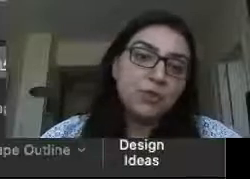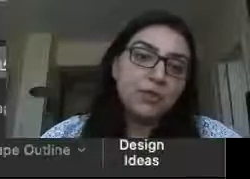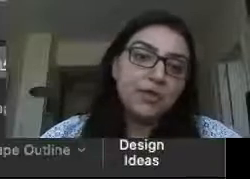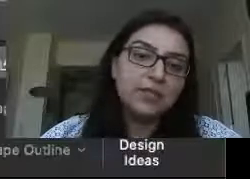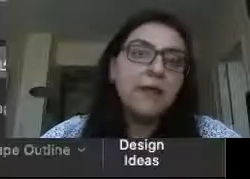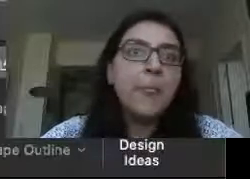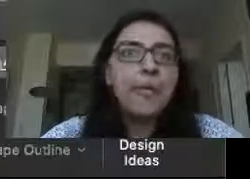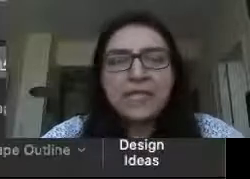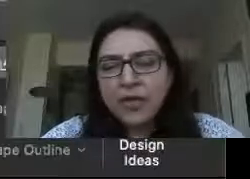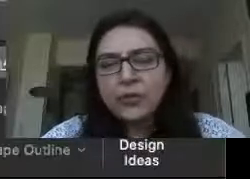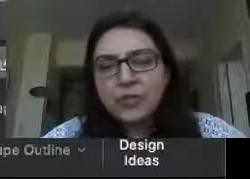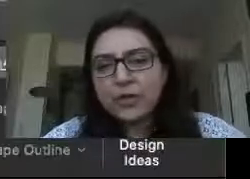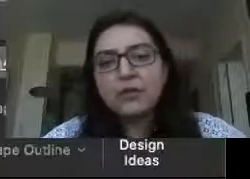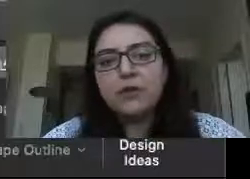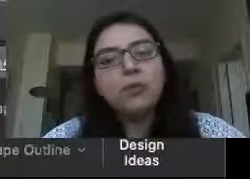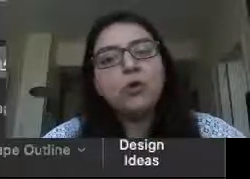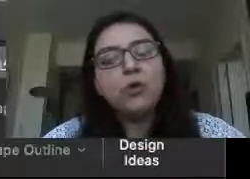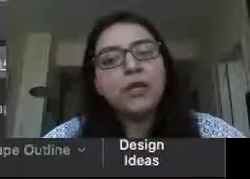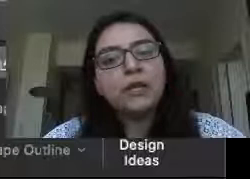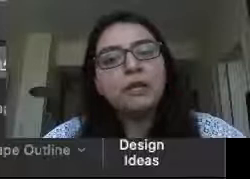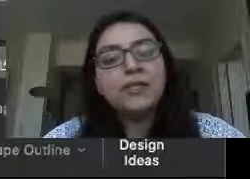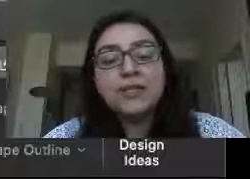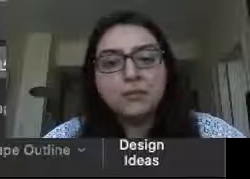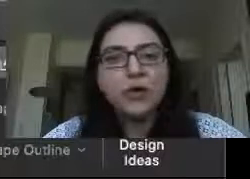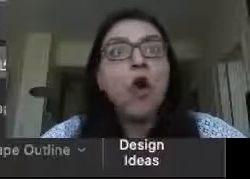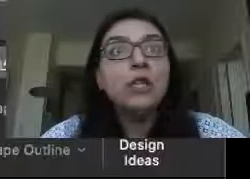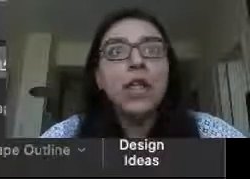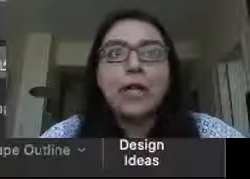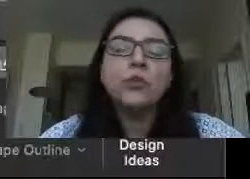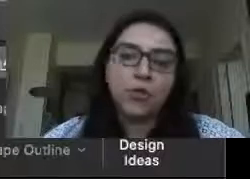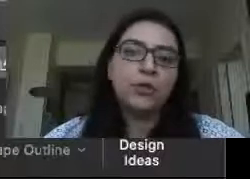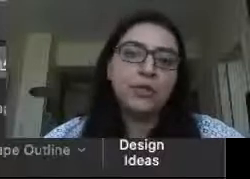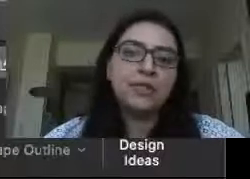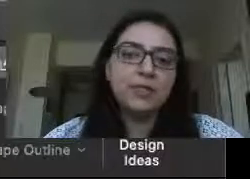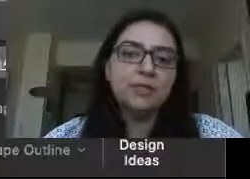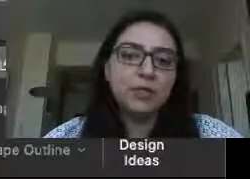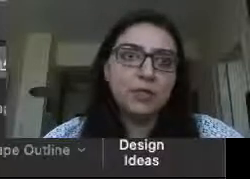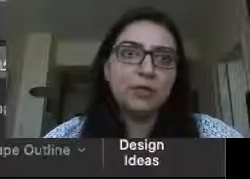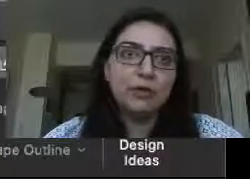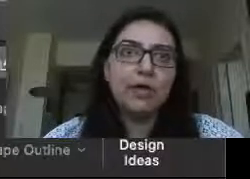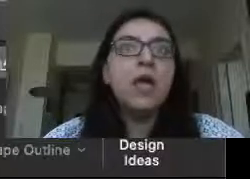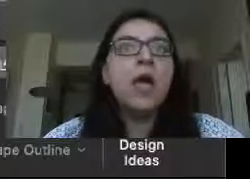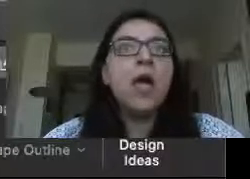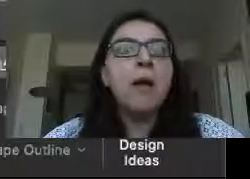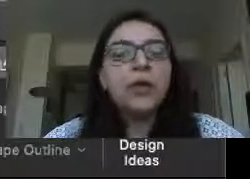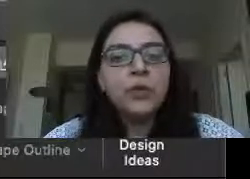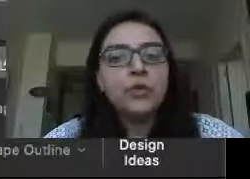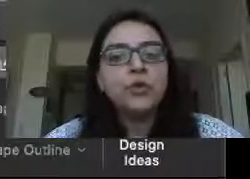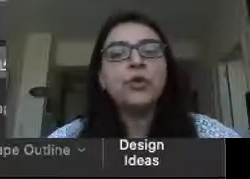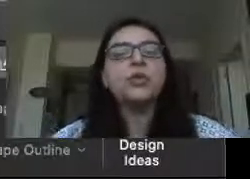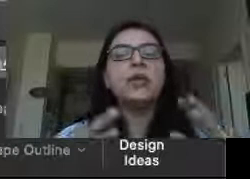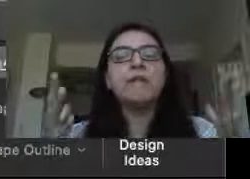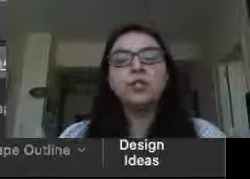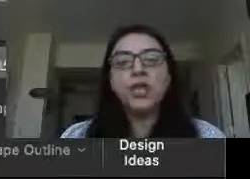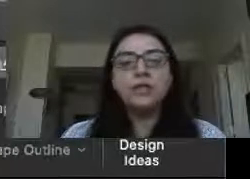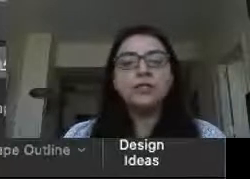opportunity perspective, is how do we strengthen our remote learning systems, our online remote learning systems particularly? How do we